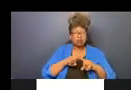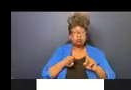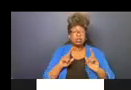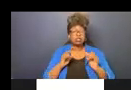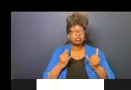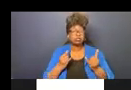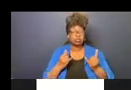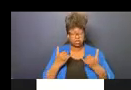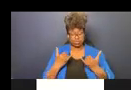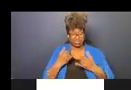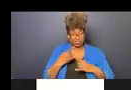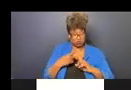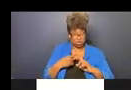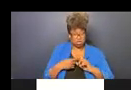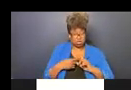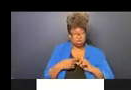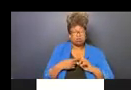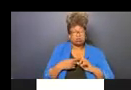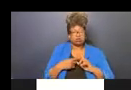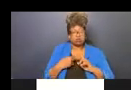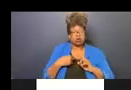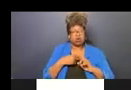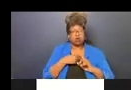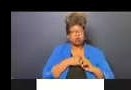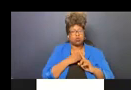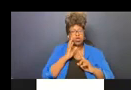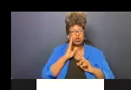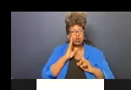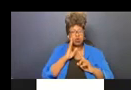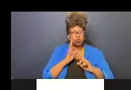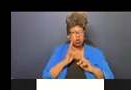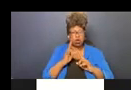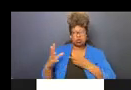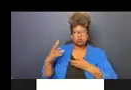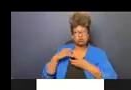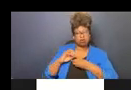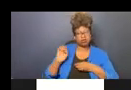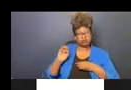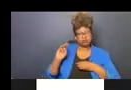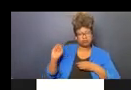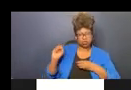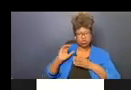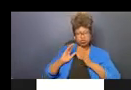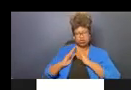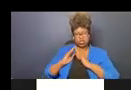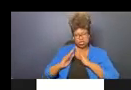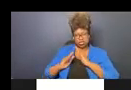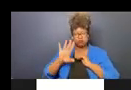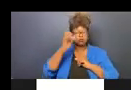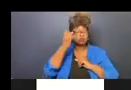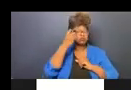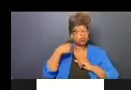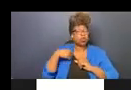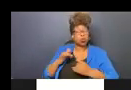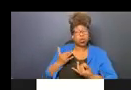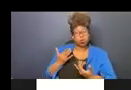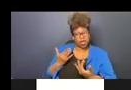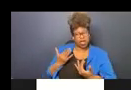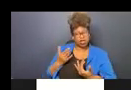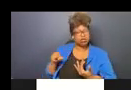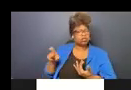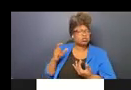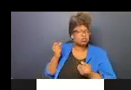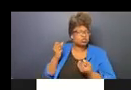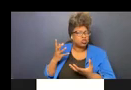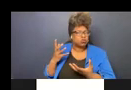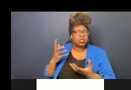this month, we're engaging the emergency management community. We needed to wait a little bit because so many of them were knee